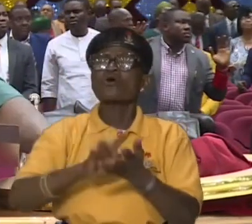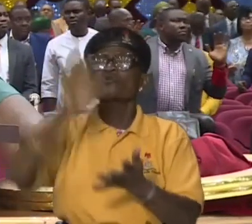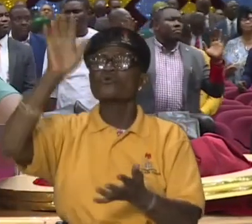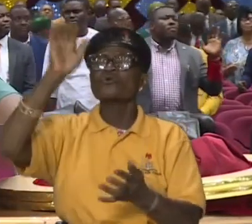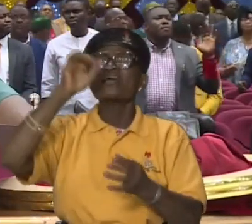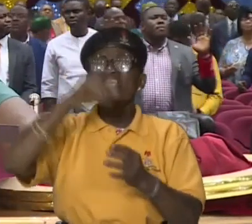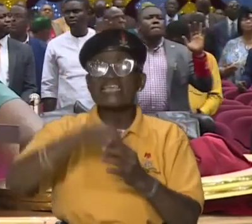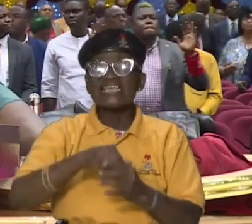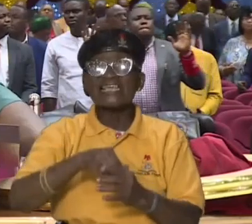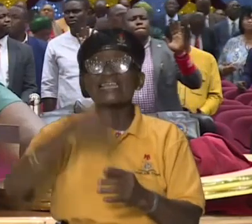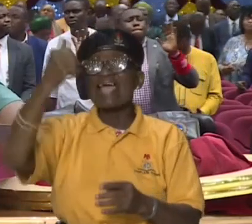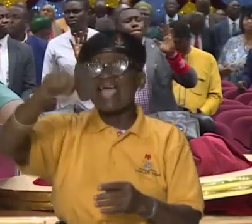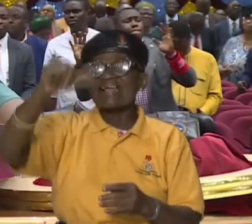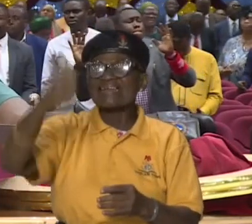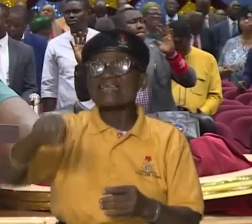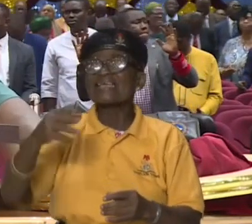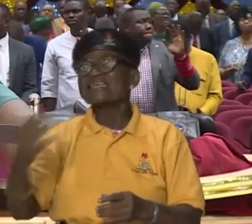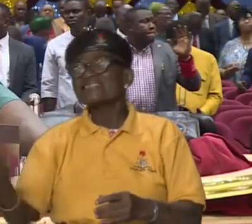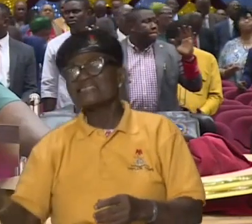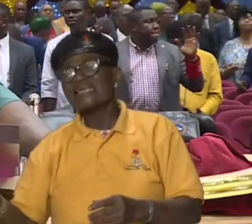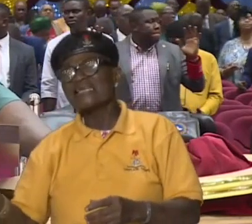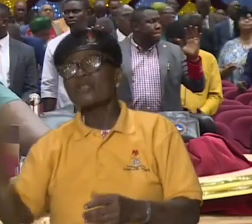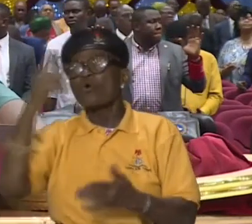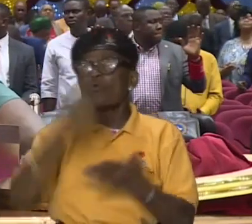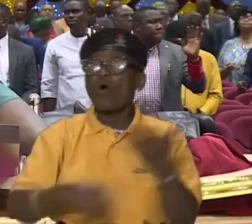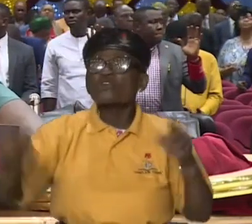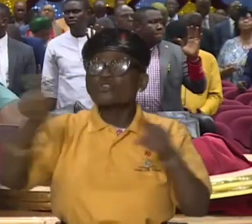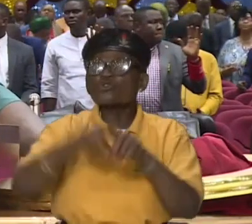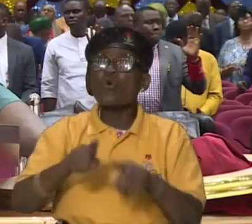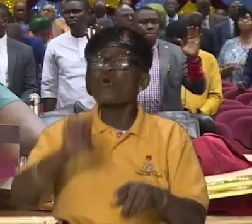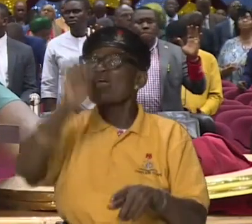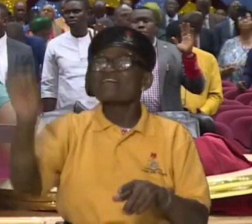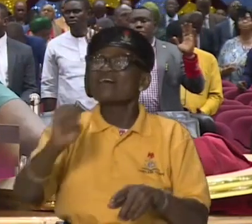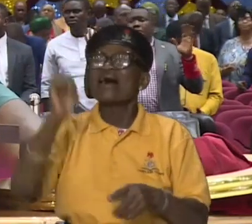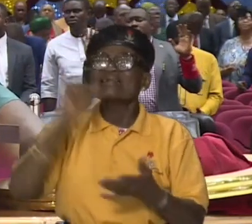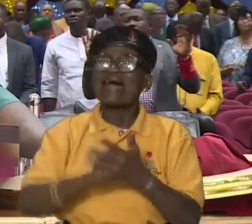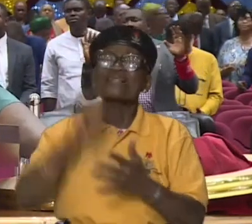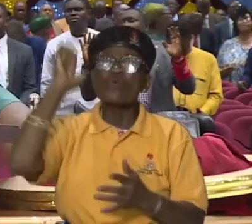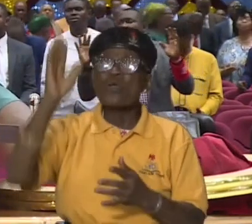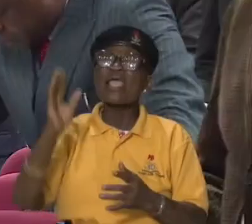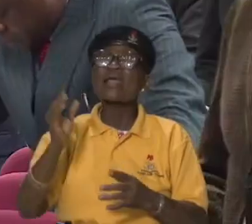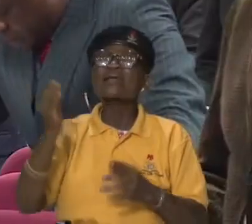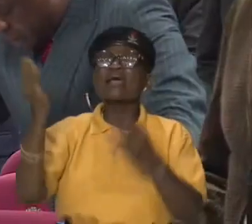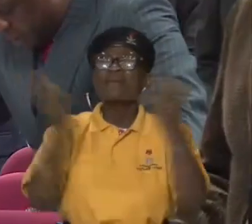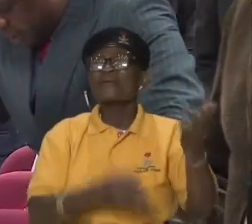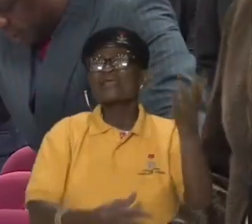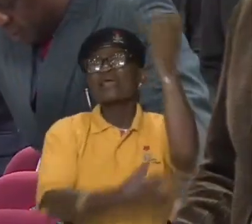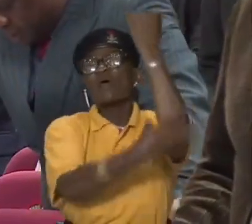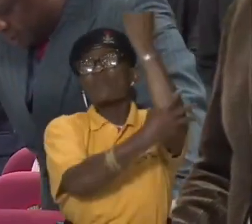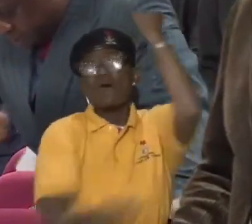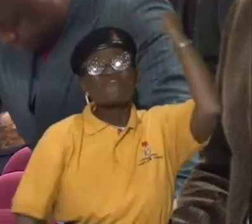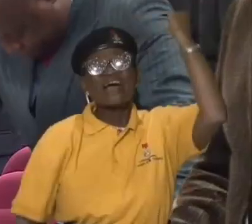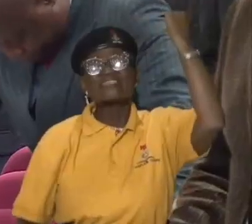And anything whatsoever that can cause poverty in their life, let your fire consume.